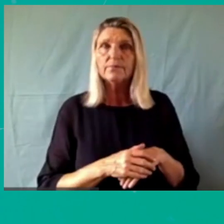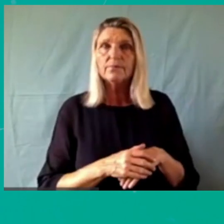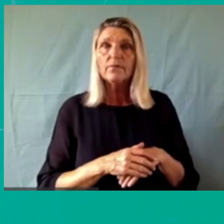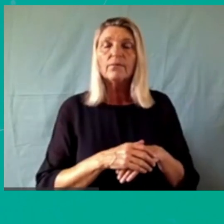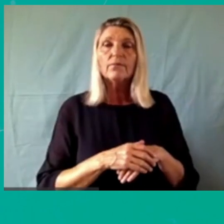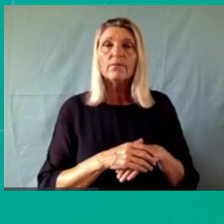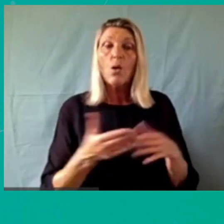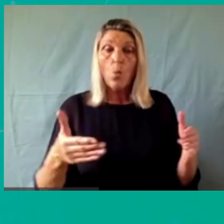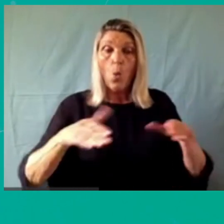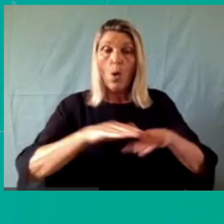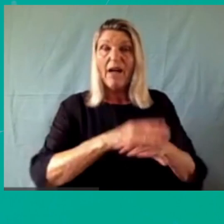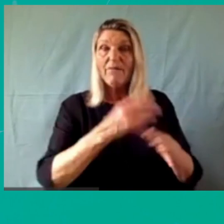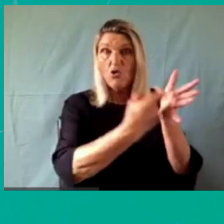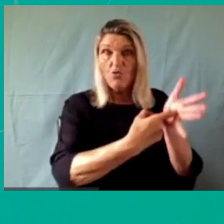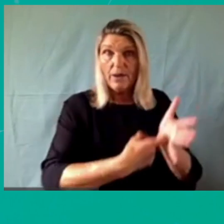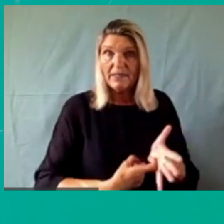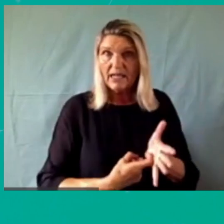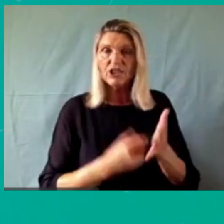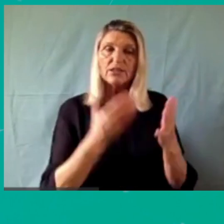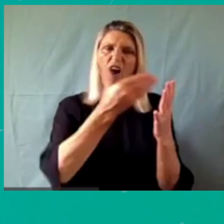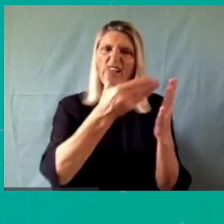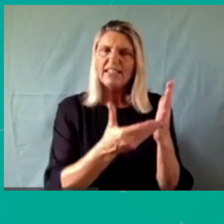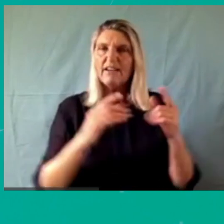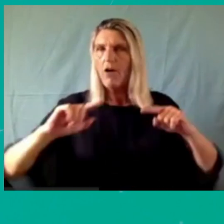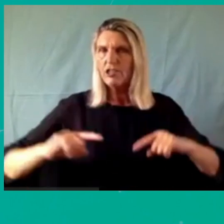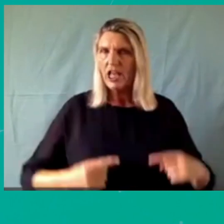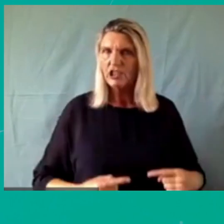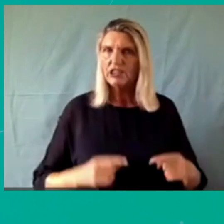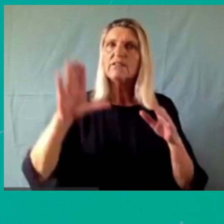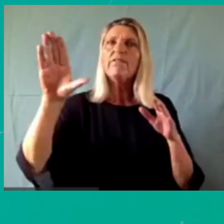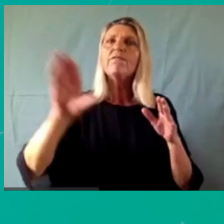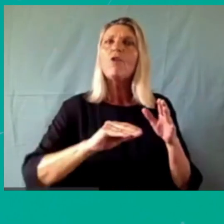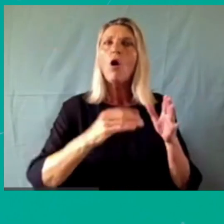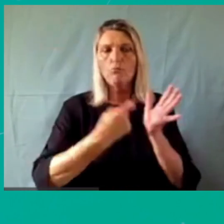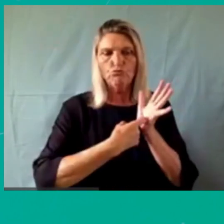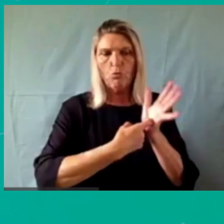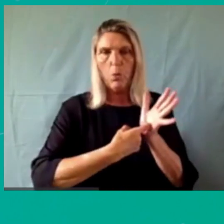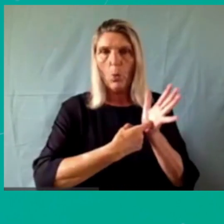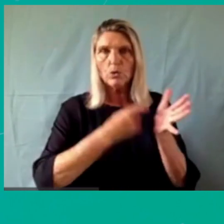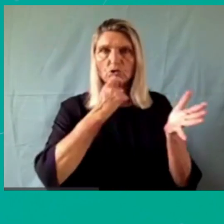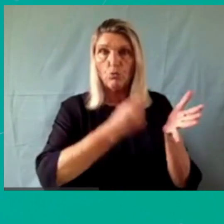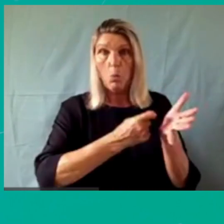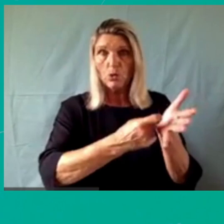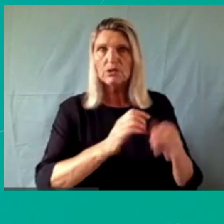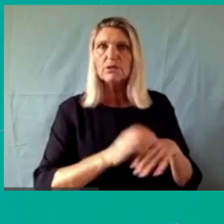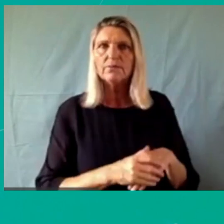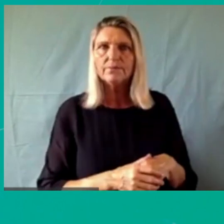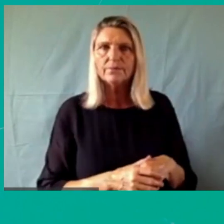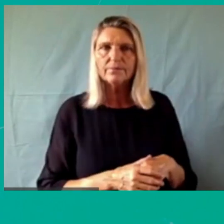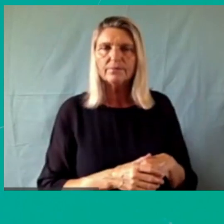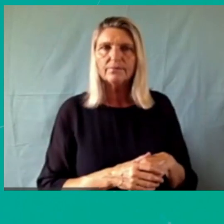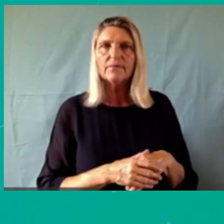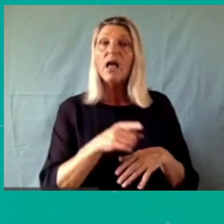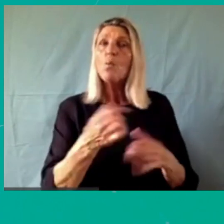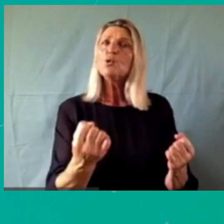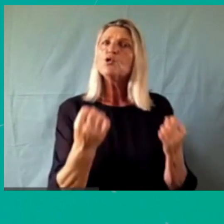recommendations and challenges that you have outlined in these reports. Actions that will support strengthening, healing,